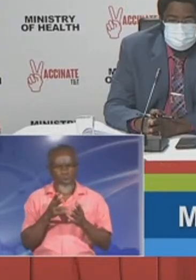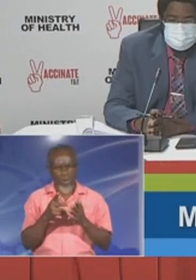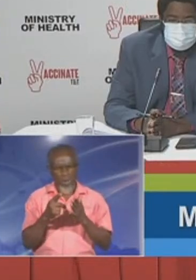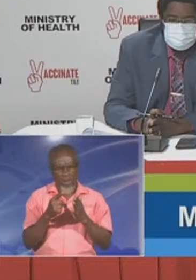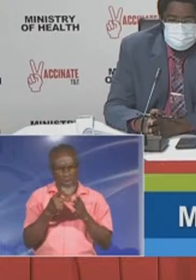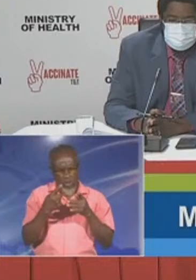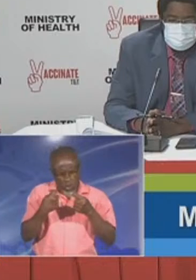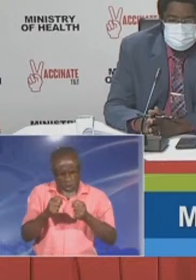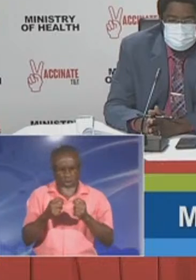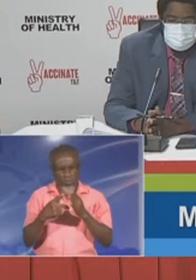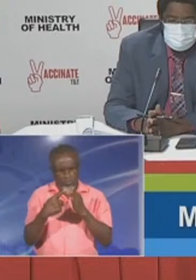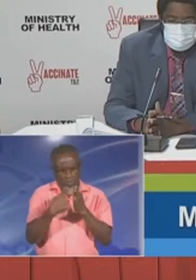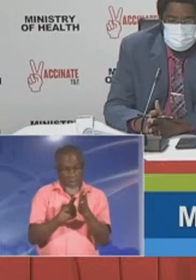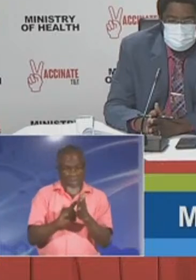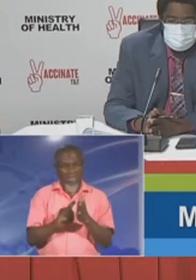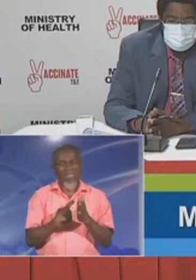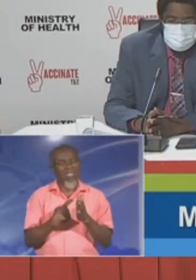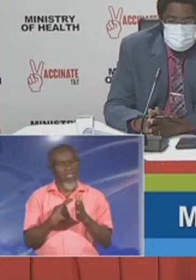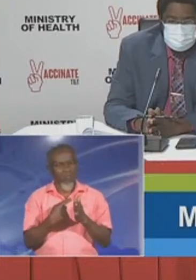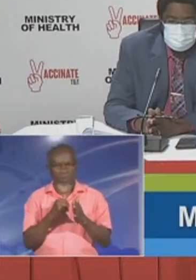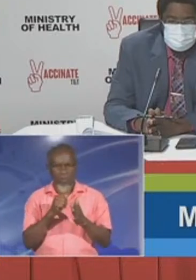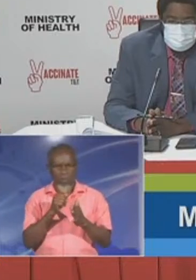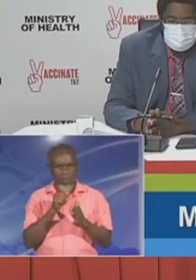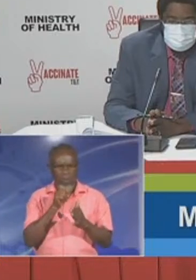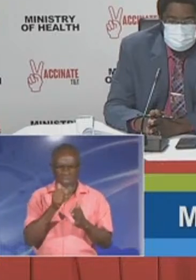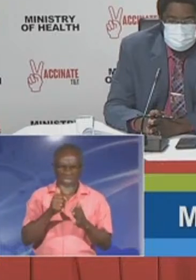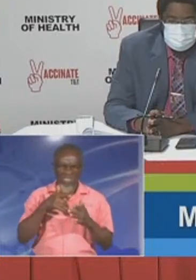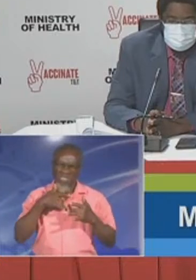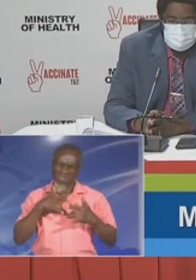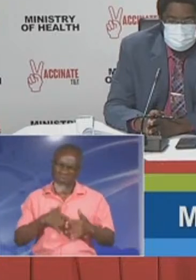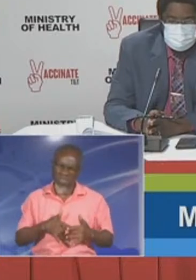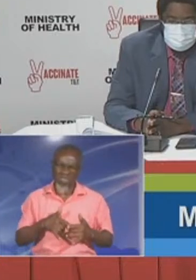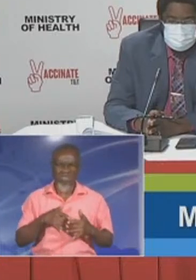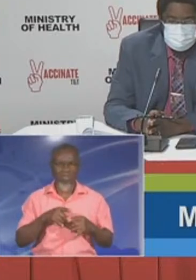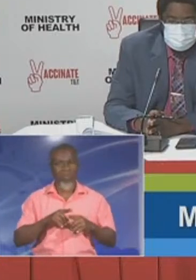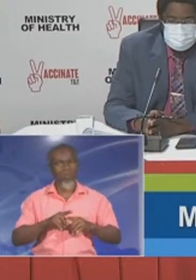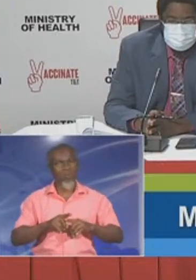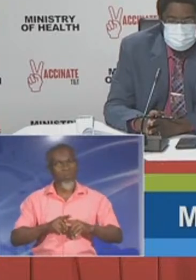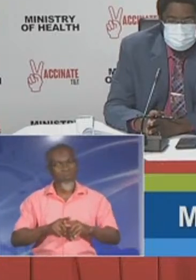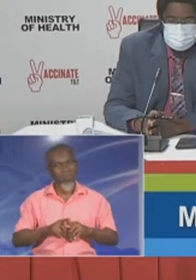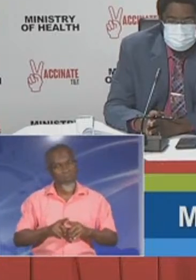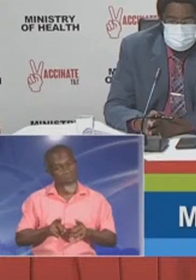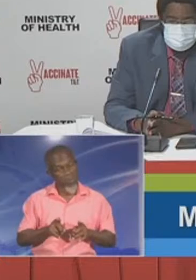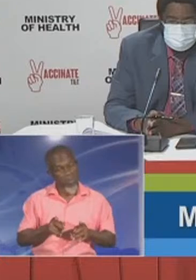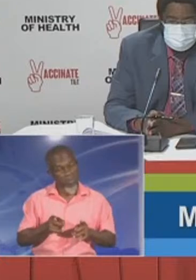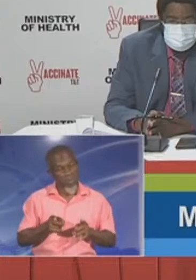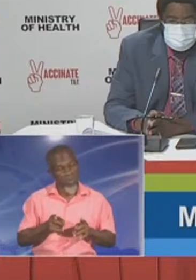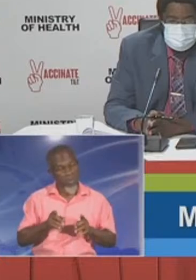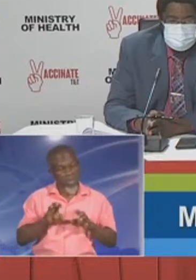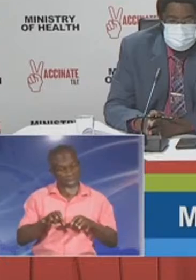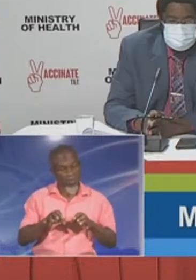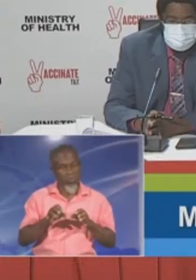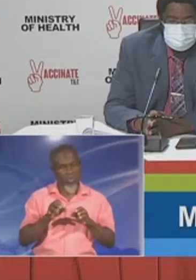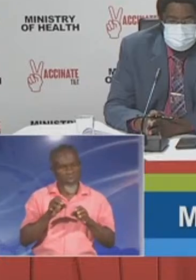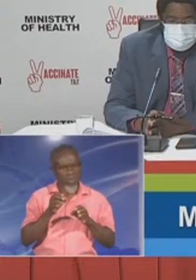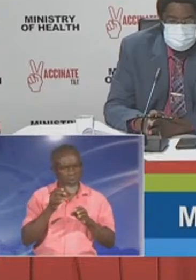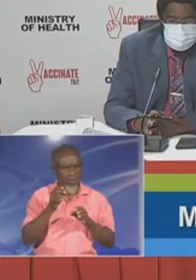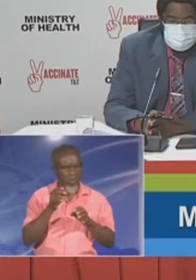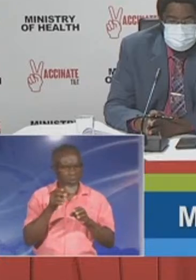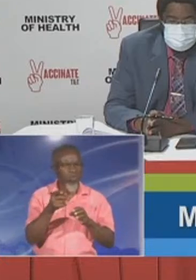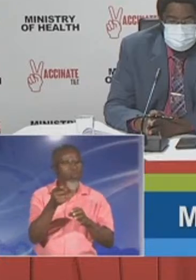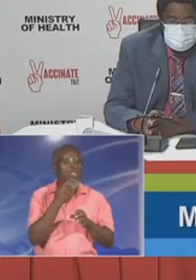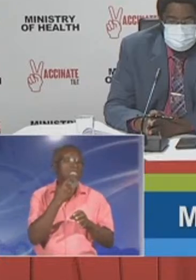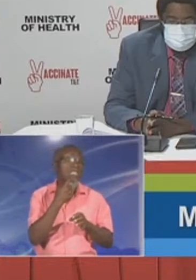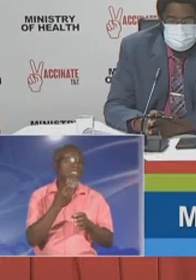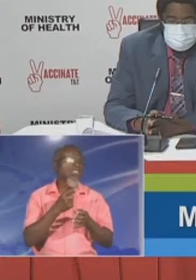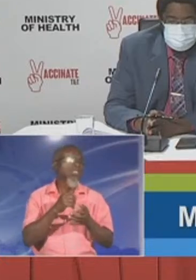sad. Could you give us an indication of some of the things that people can look out for